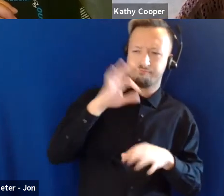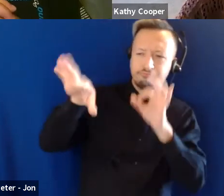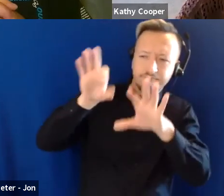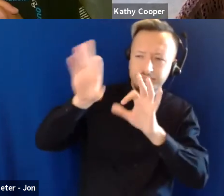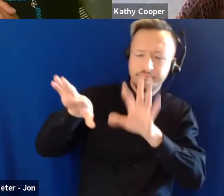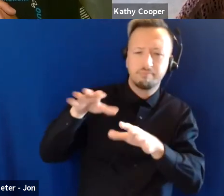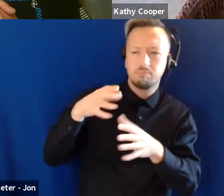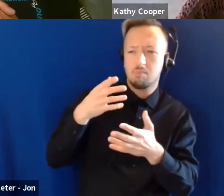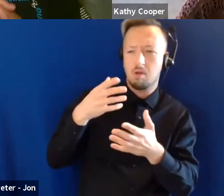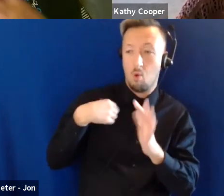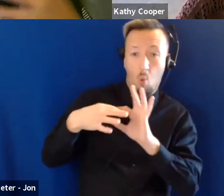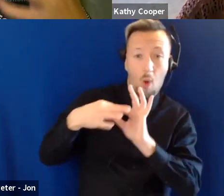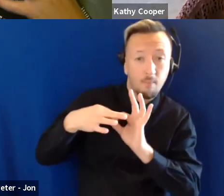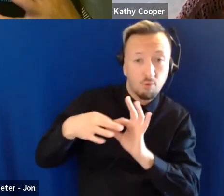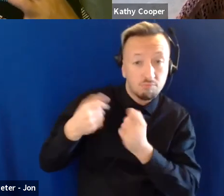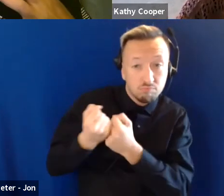cooperation and